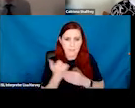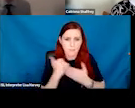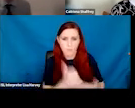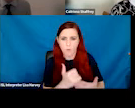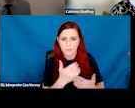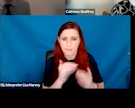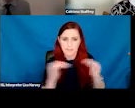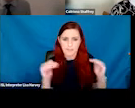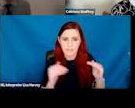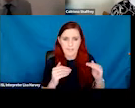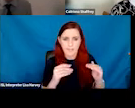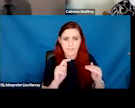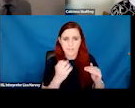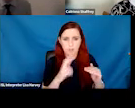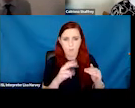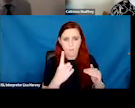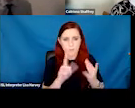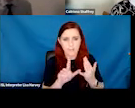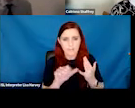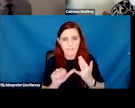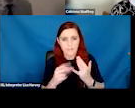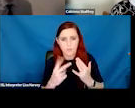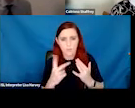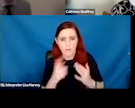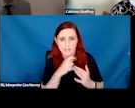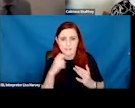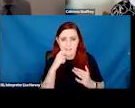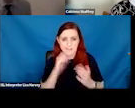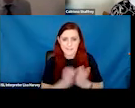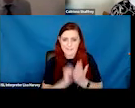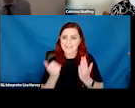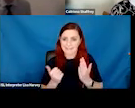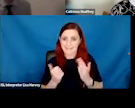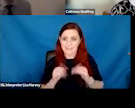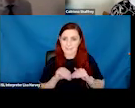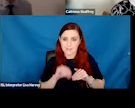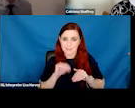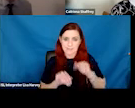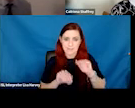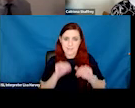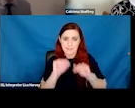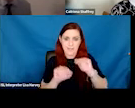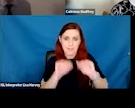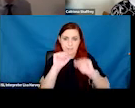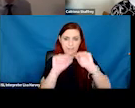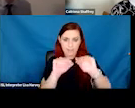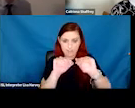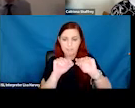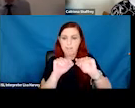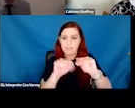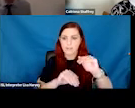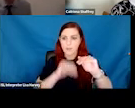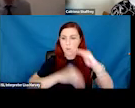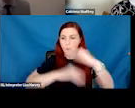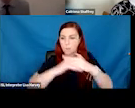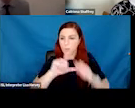TR 17621, it specifies 16 rises between flights, or spaces limited, no more than 20